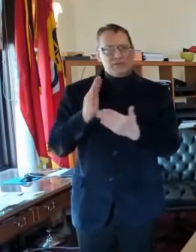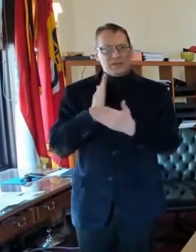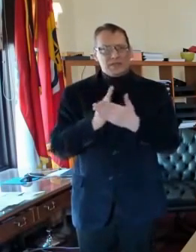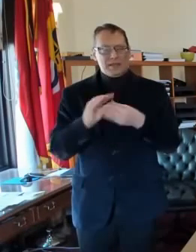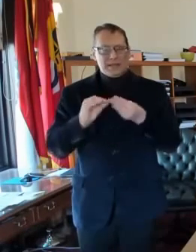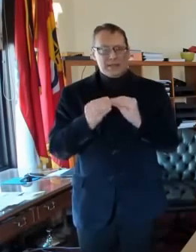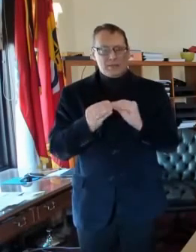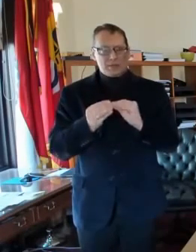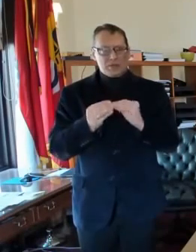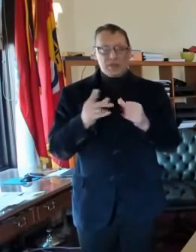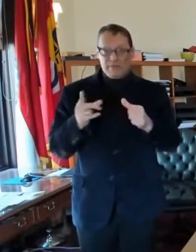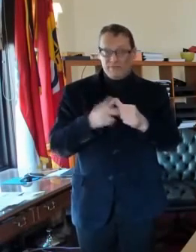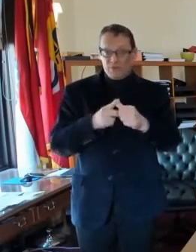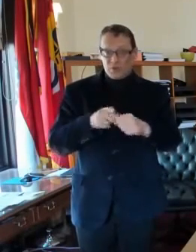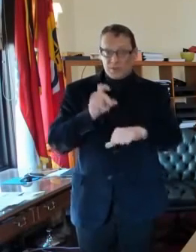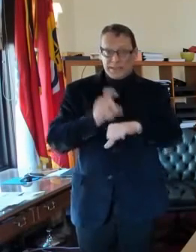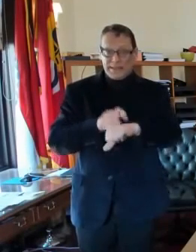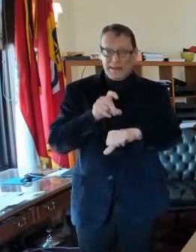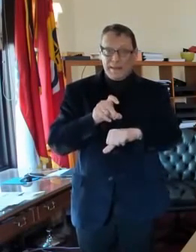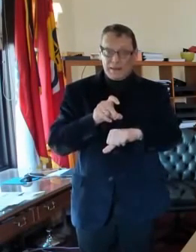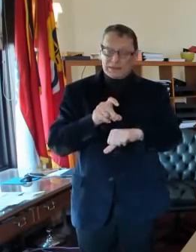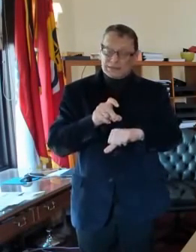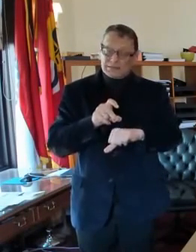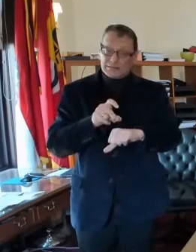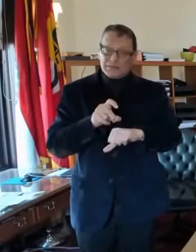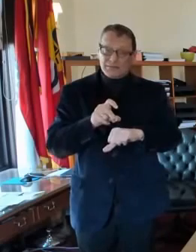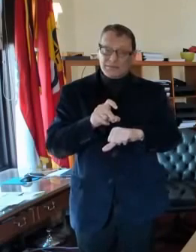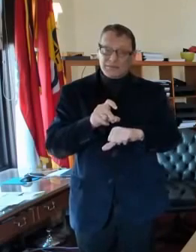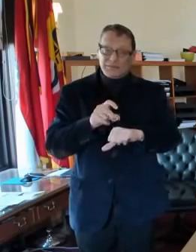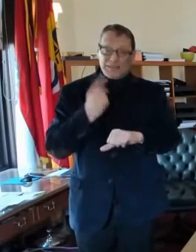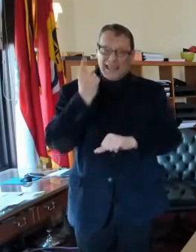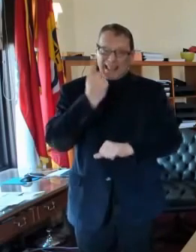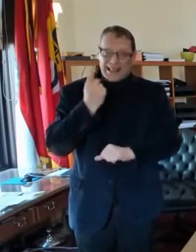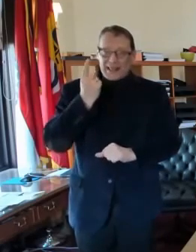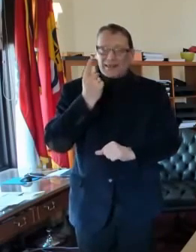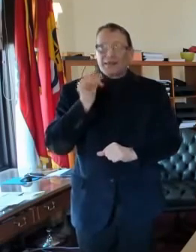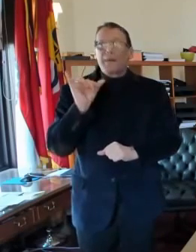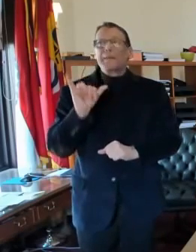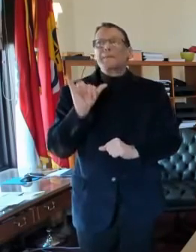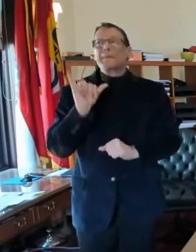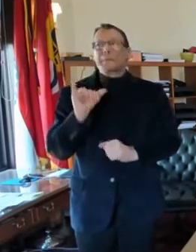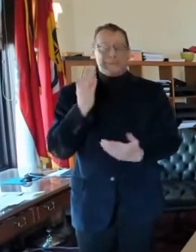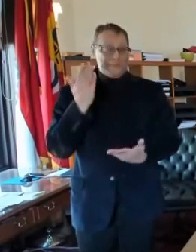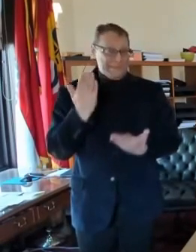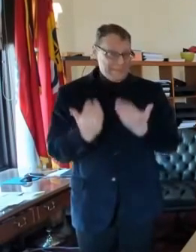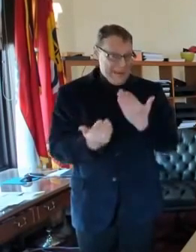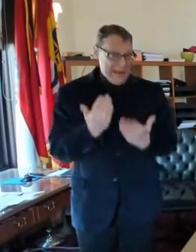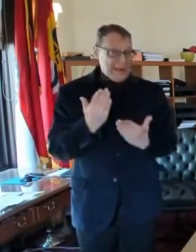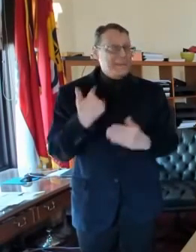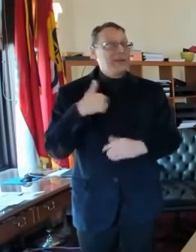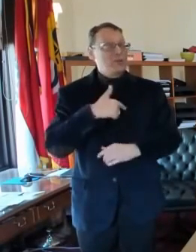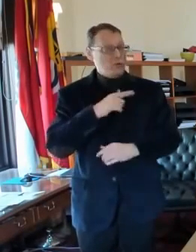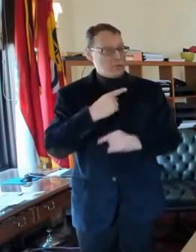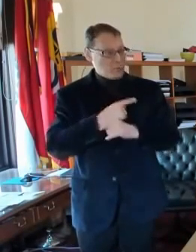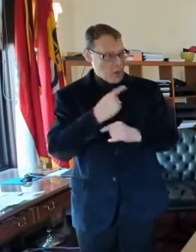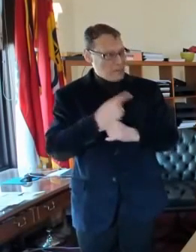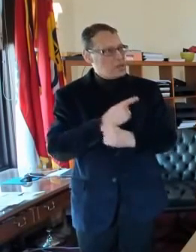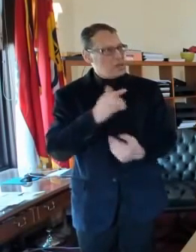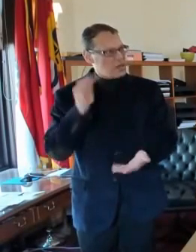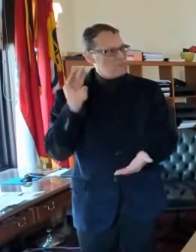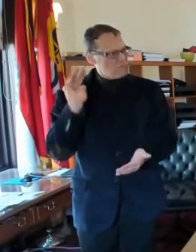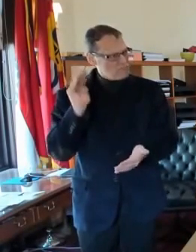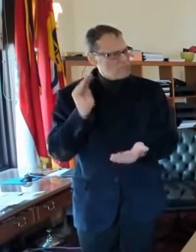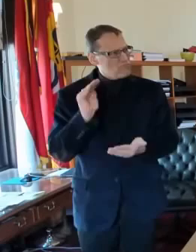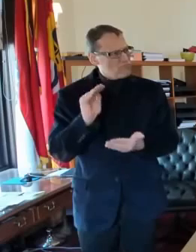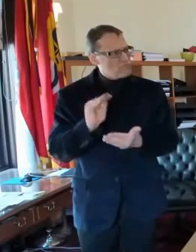numbers, I mean, this is the first time we've even been able to think about the fact that maybe we are headed in the not too distant future